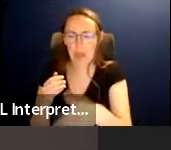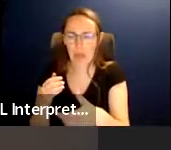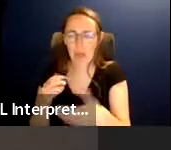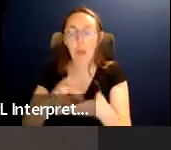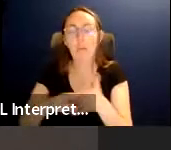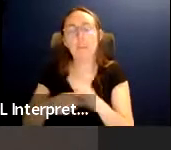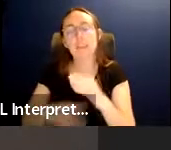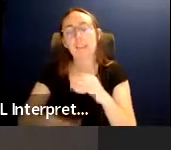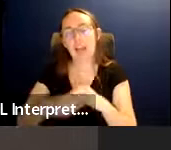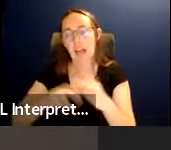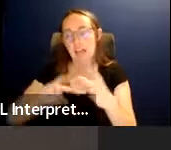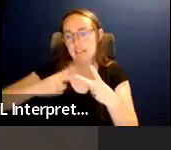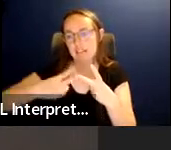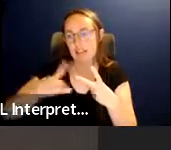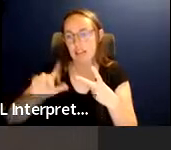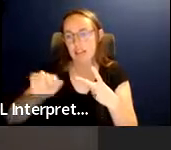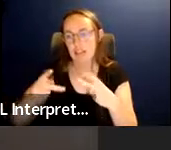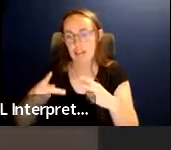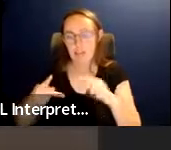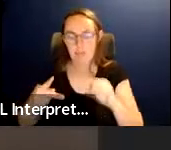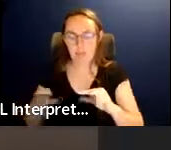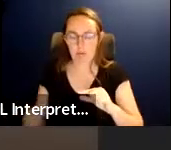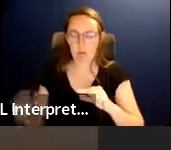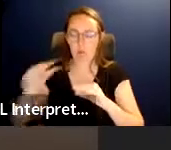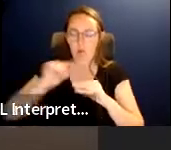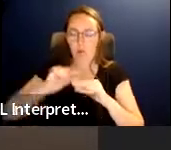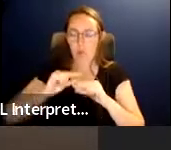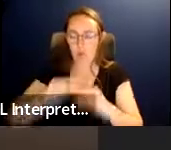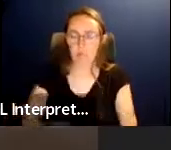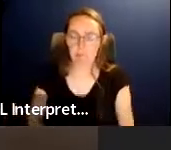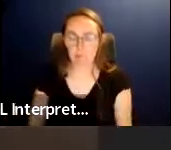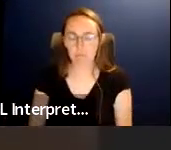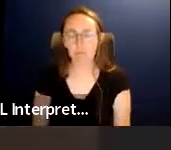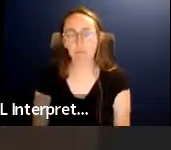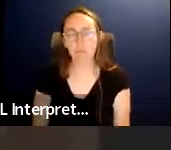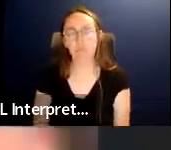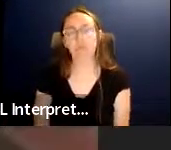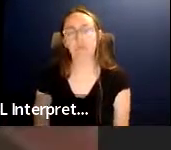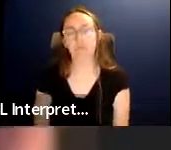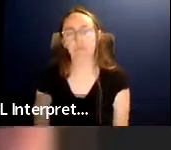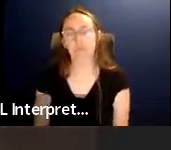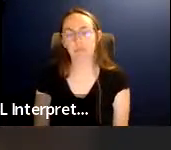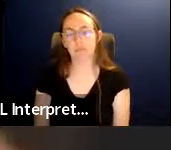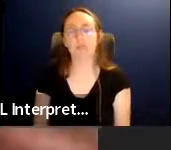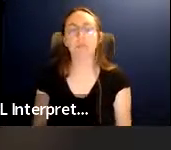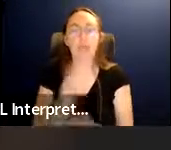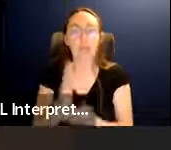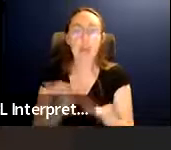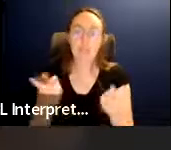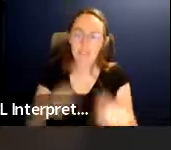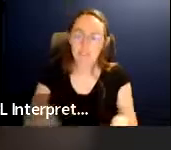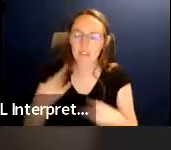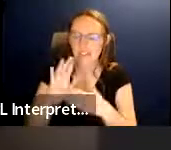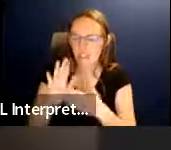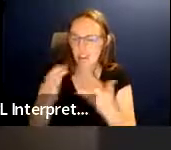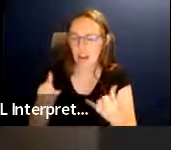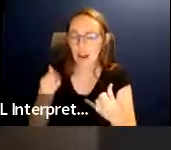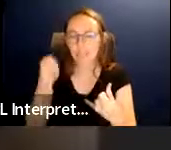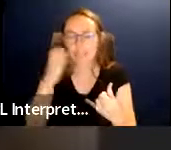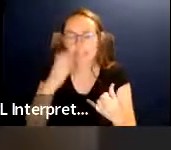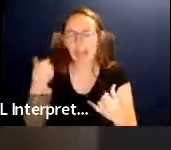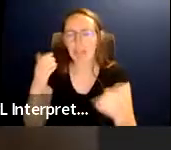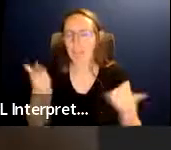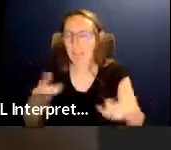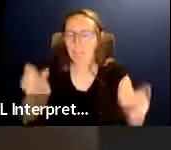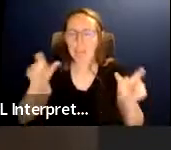lip. Don't slide away. So that's something simple, but some of you have cell phones in these gigantic cases, right?